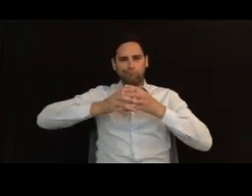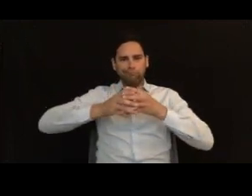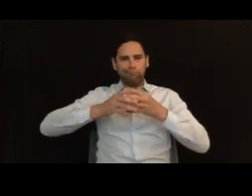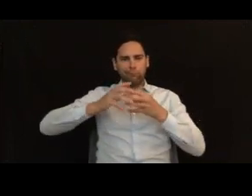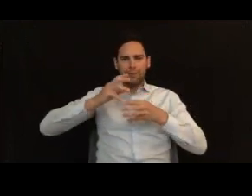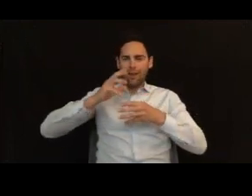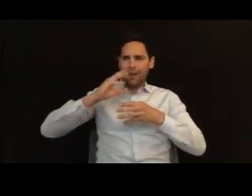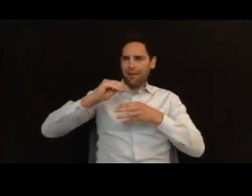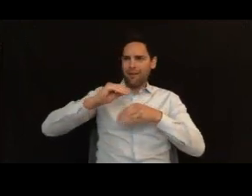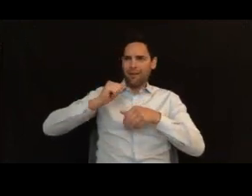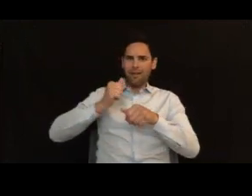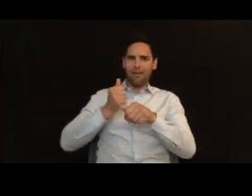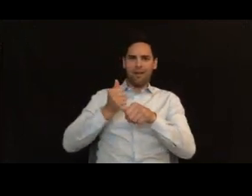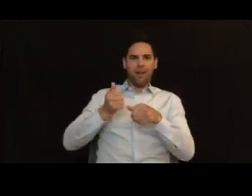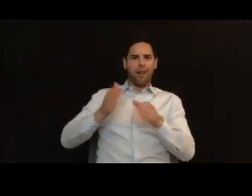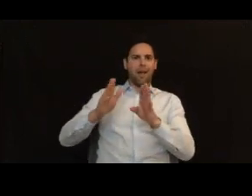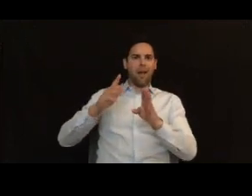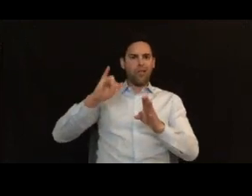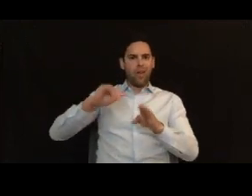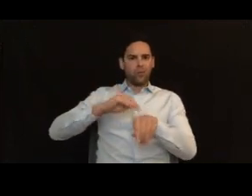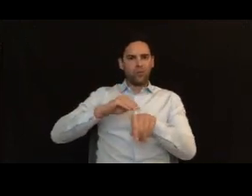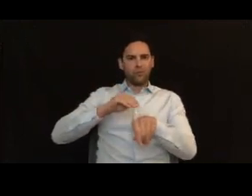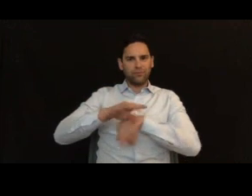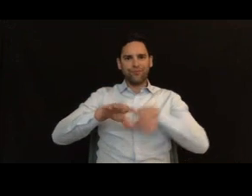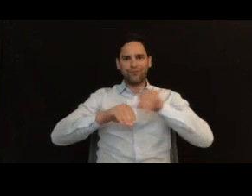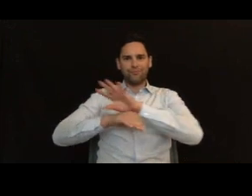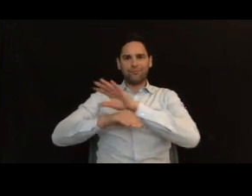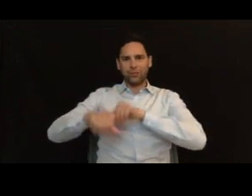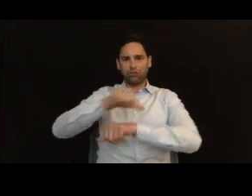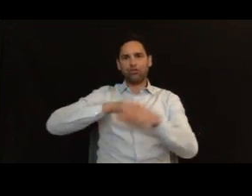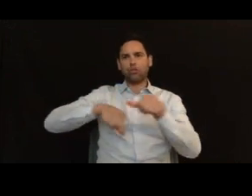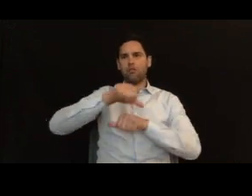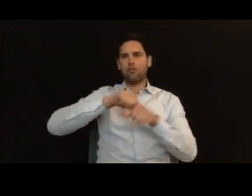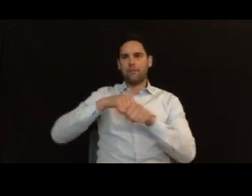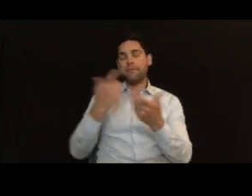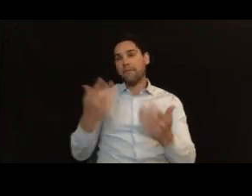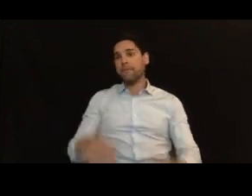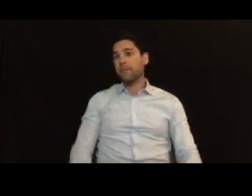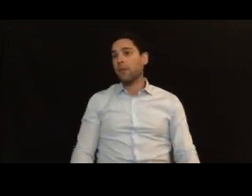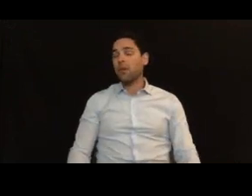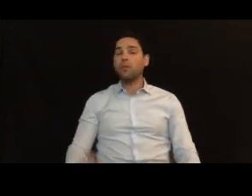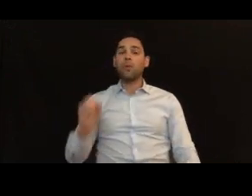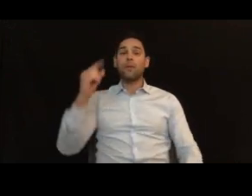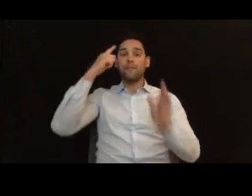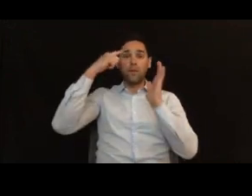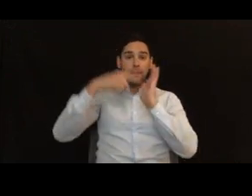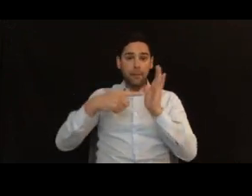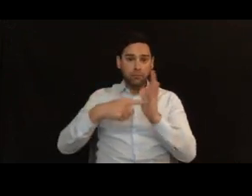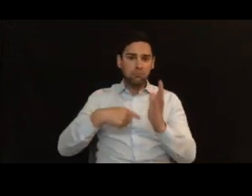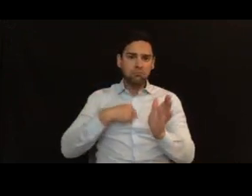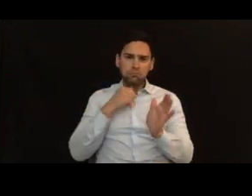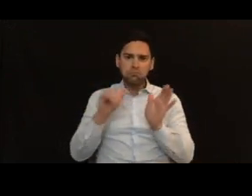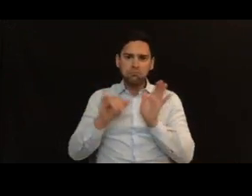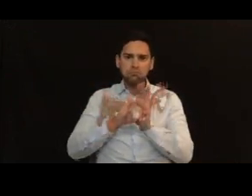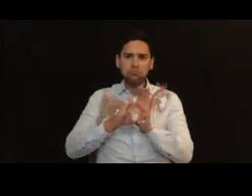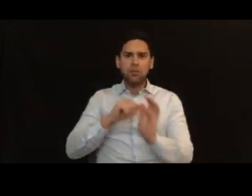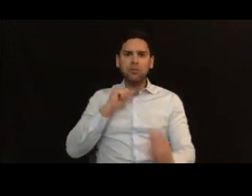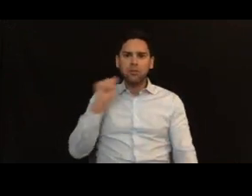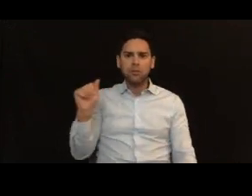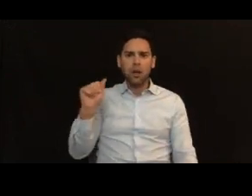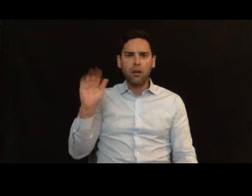So there's certain scenarios where, you know, I might refrain, even though I identify as non-binary and I identify as femme, I